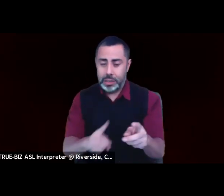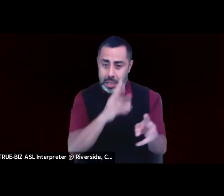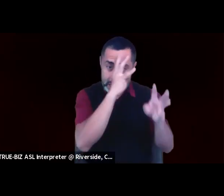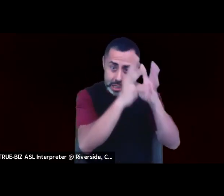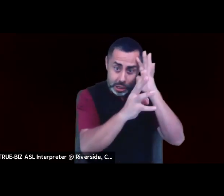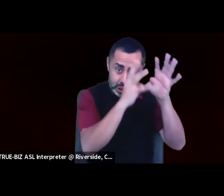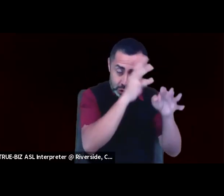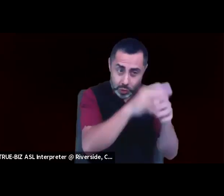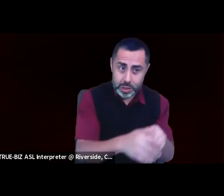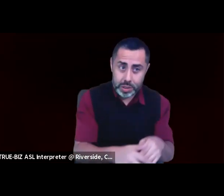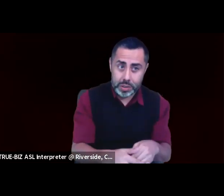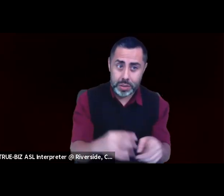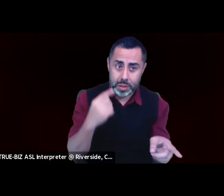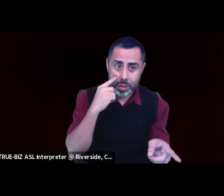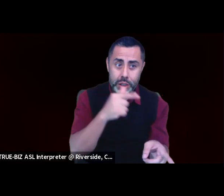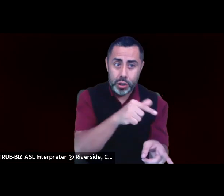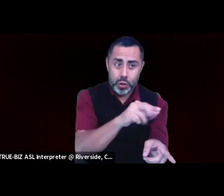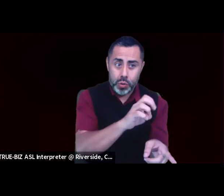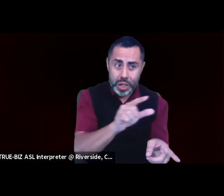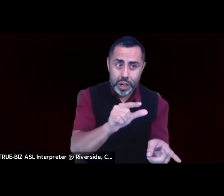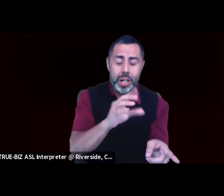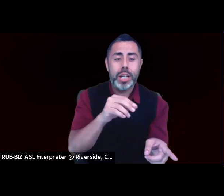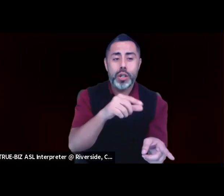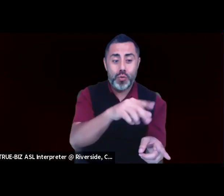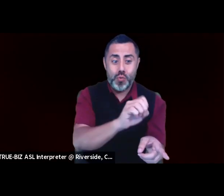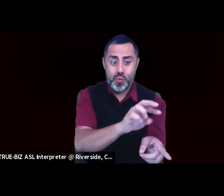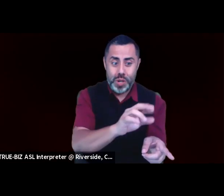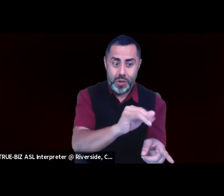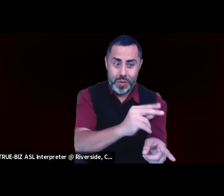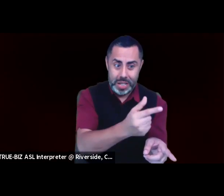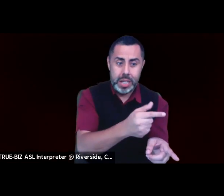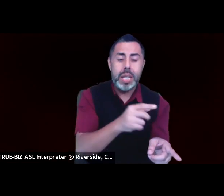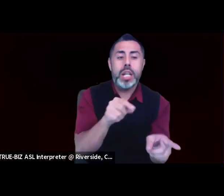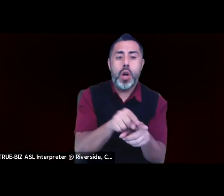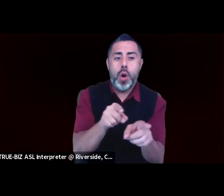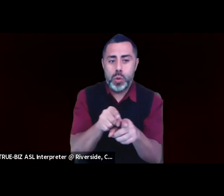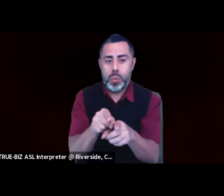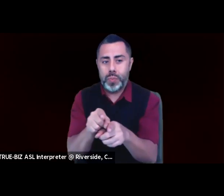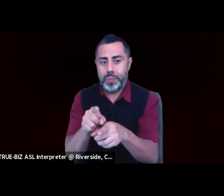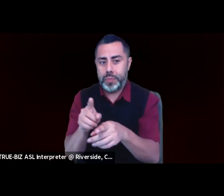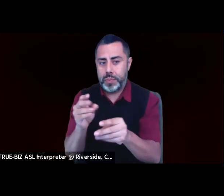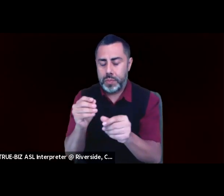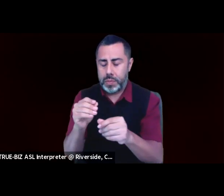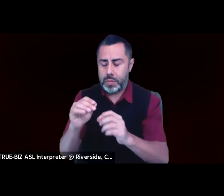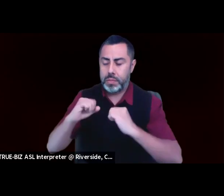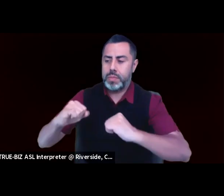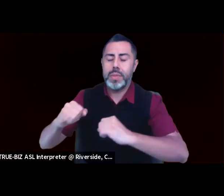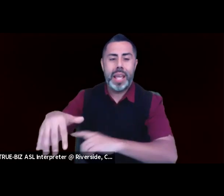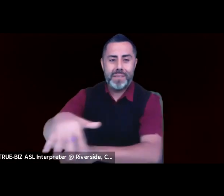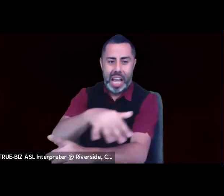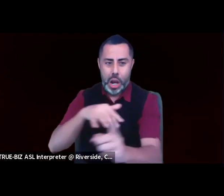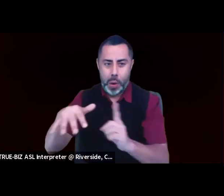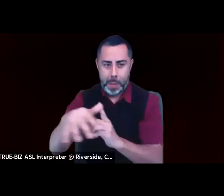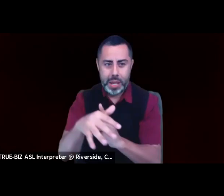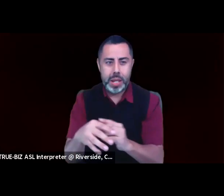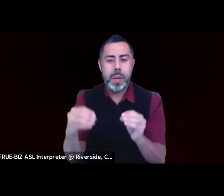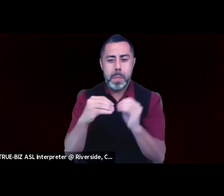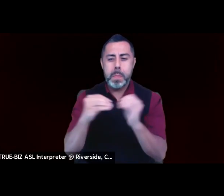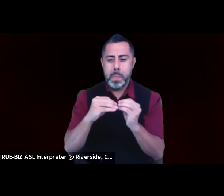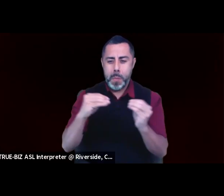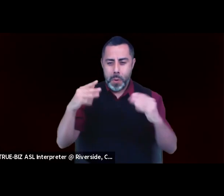environmentalism by all means possible in this global pandemic, because more and more people are beginning to